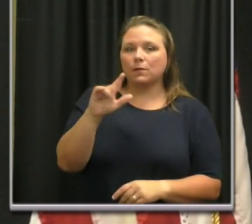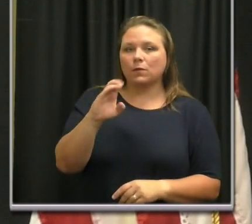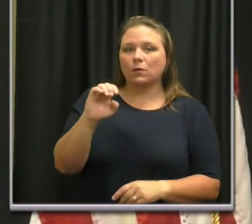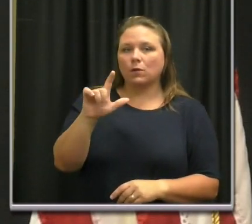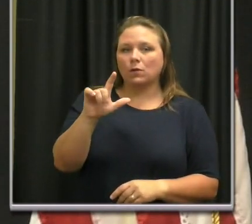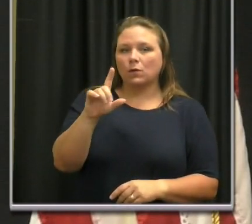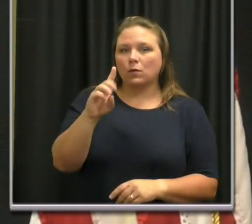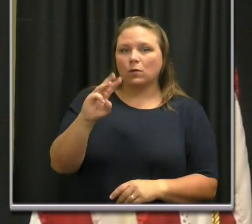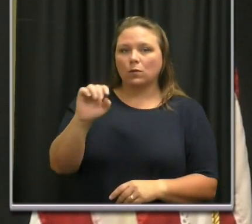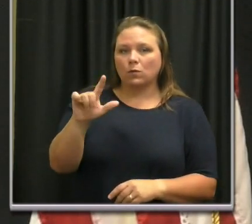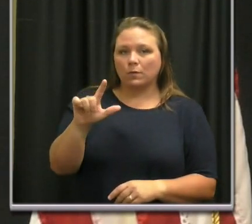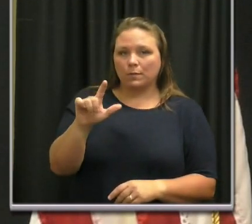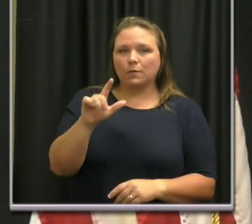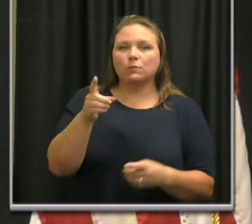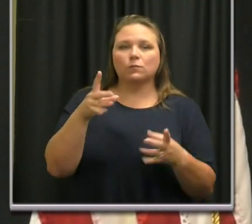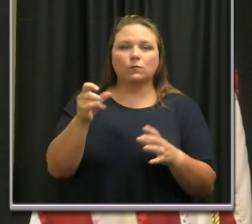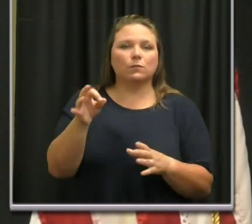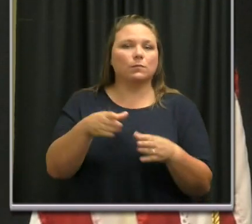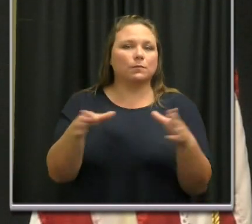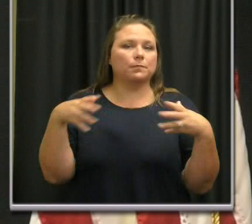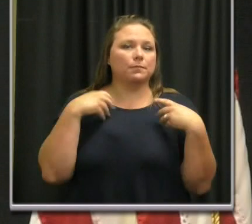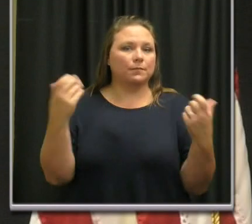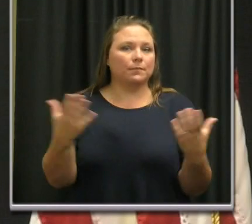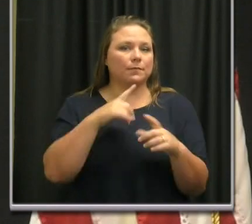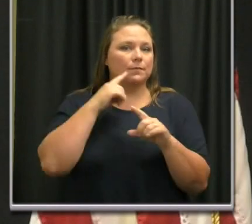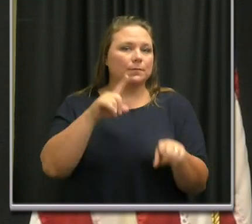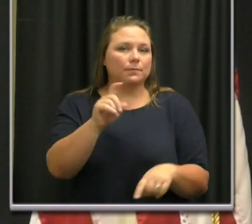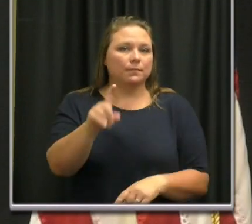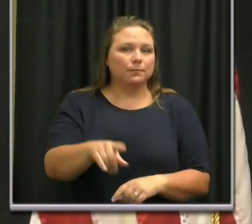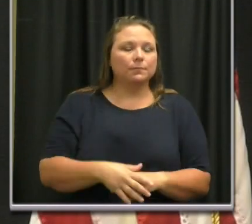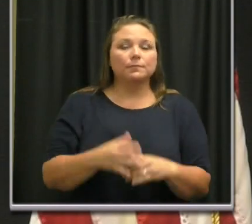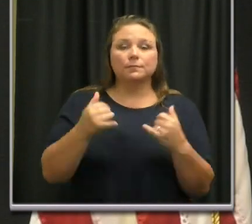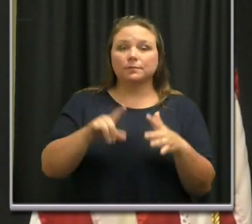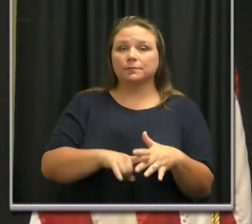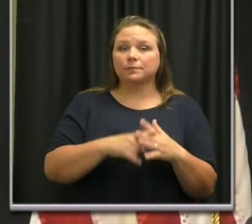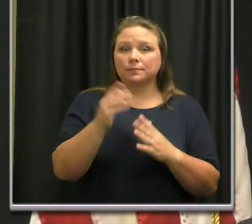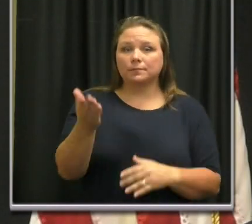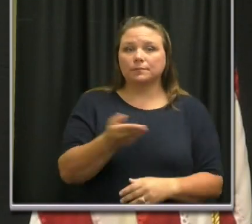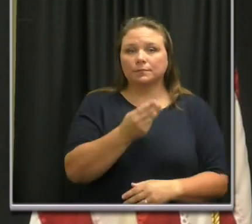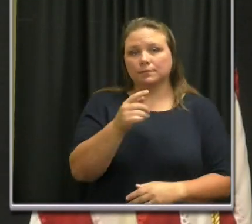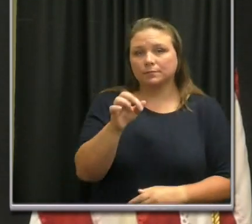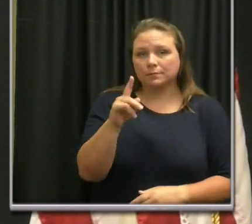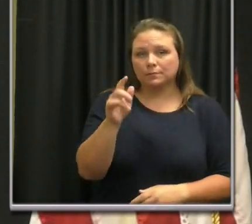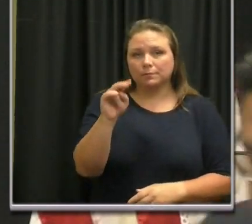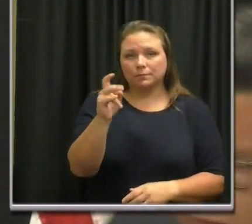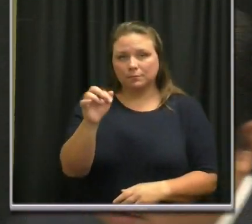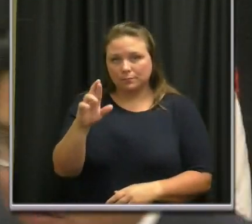Director of Public Health, are here to help answer your questions. We'll now begin with Mayor John Cooper.